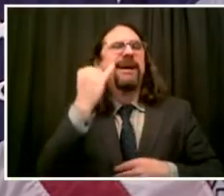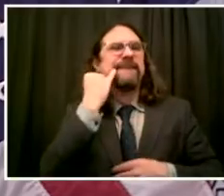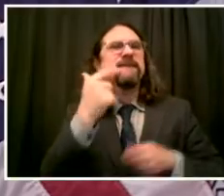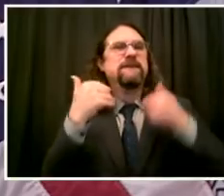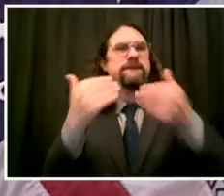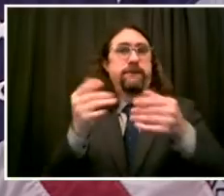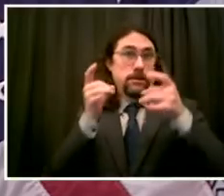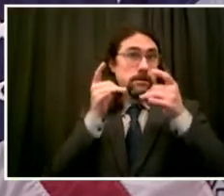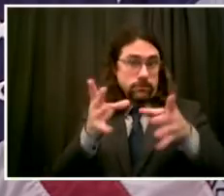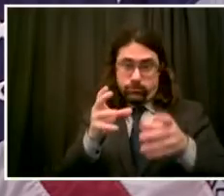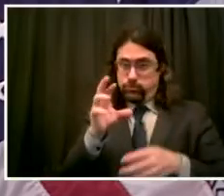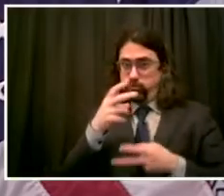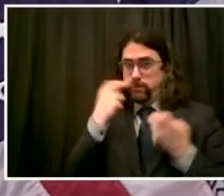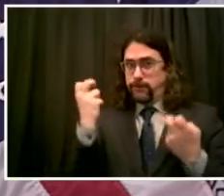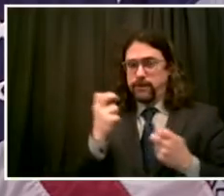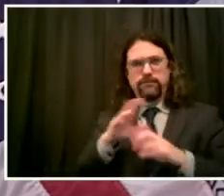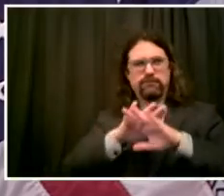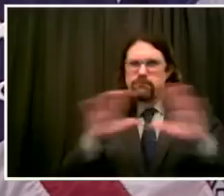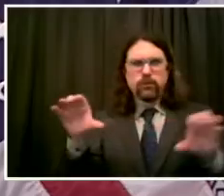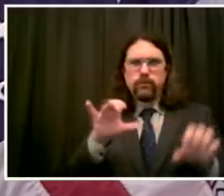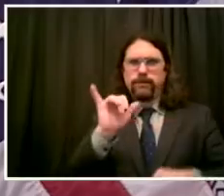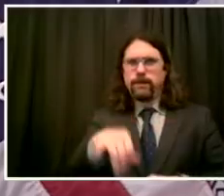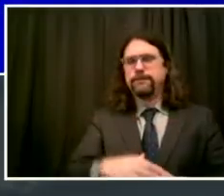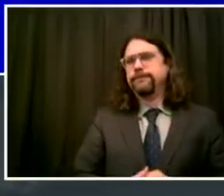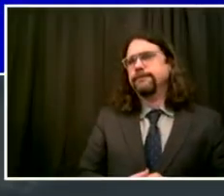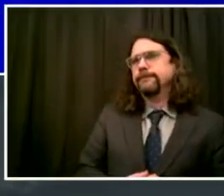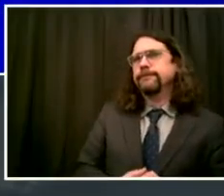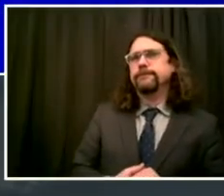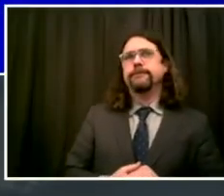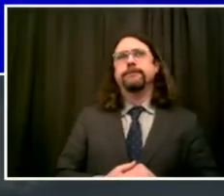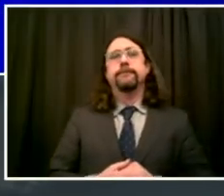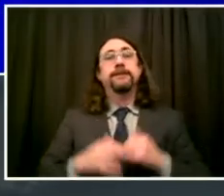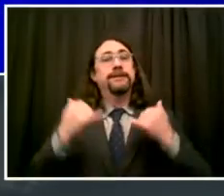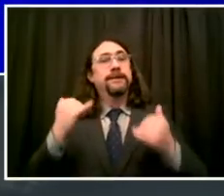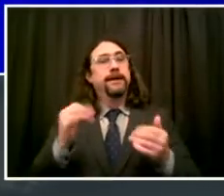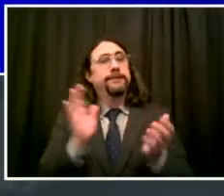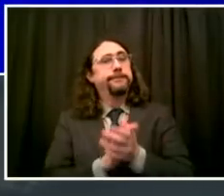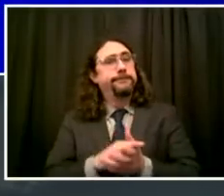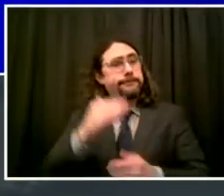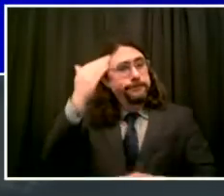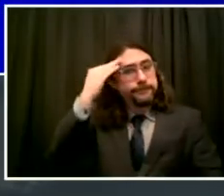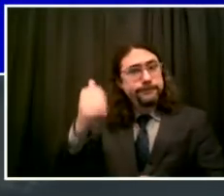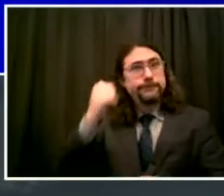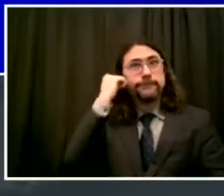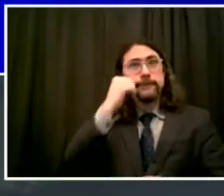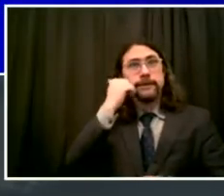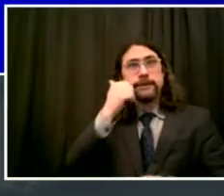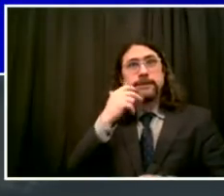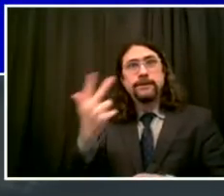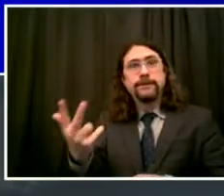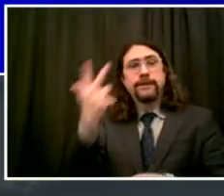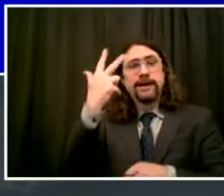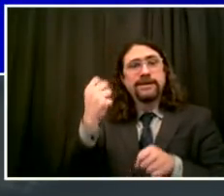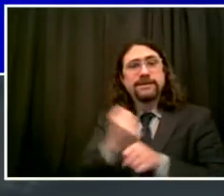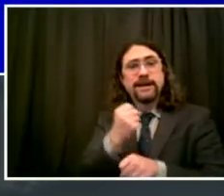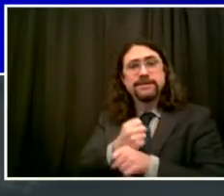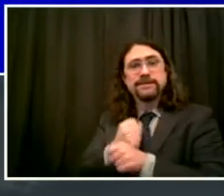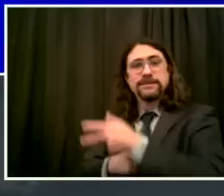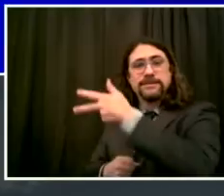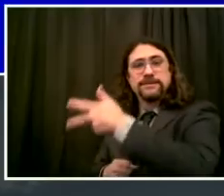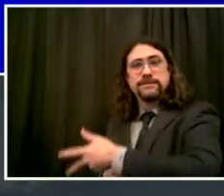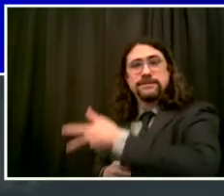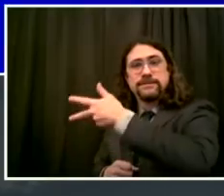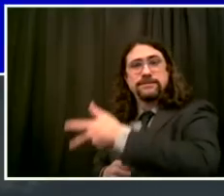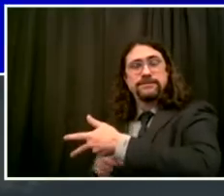Okay, every day we come back to our daily indicators. And